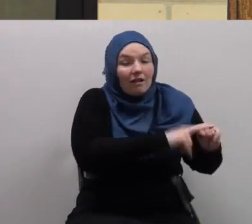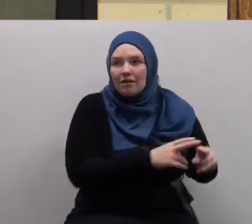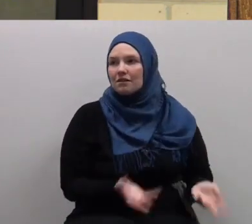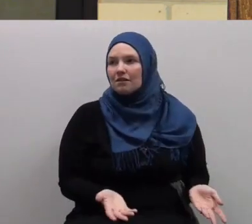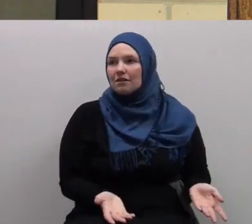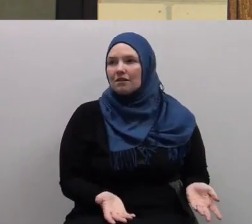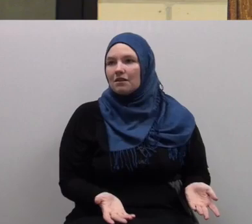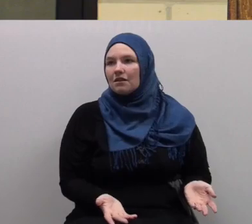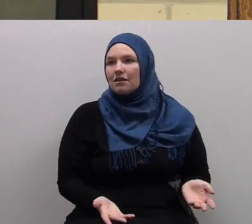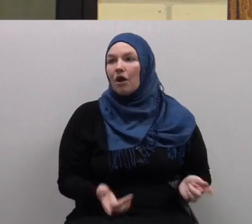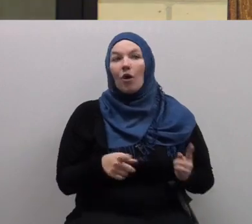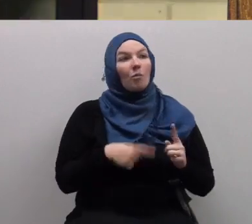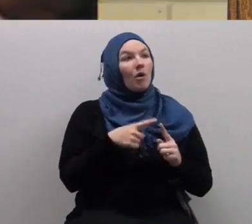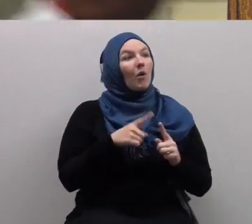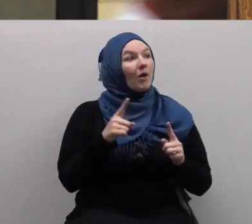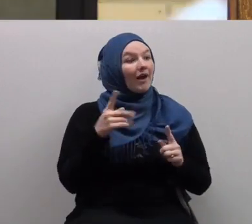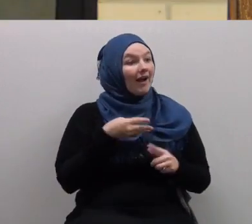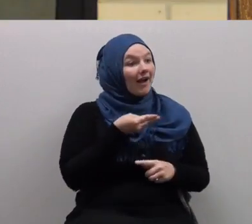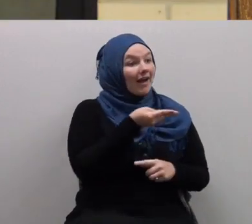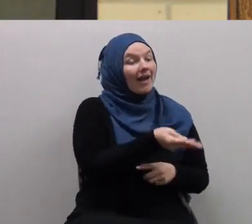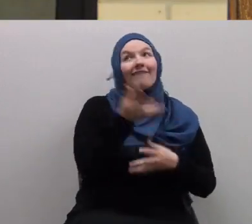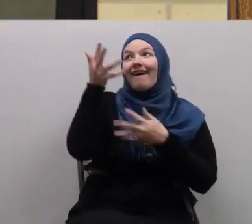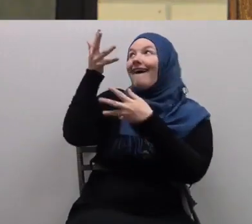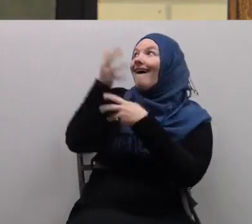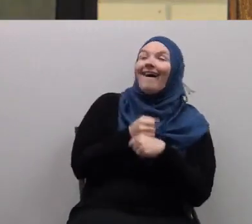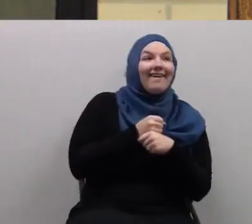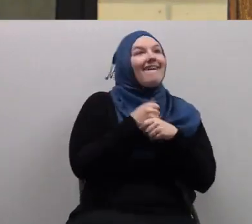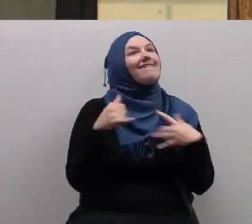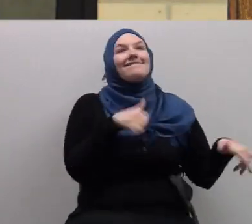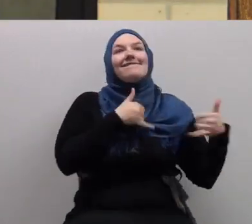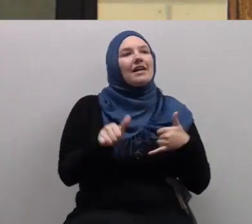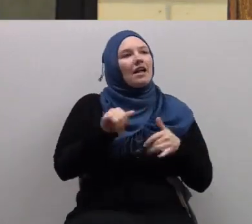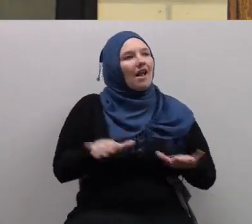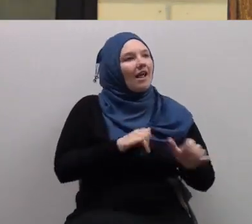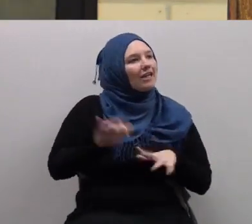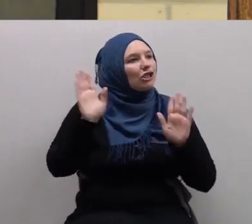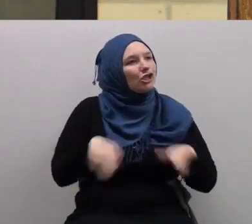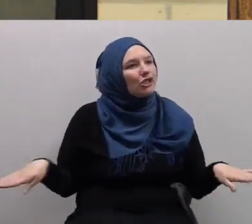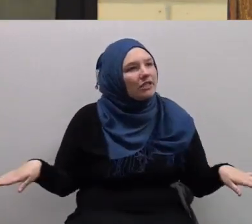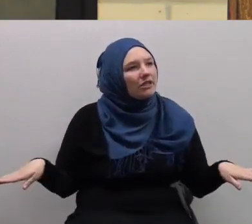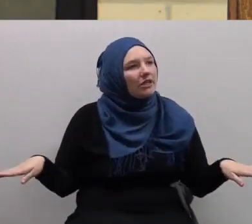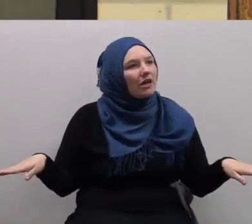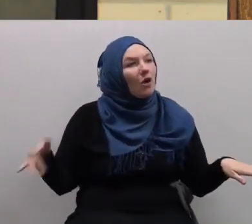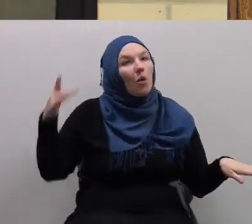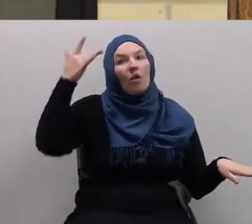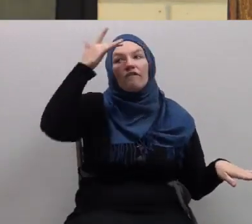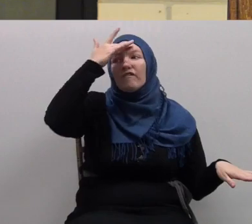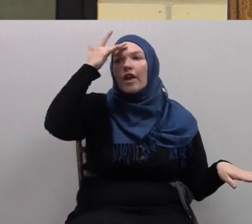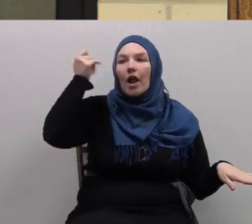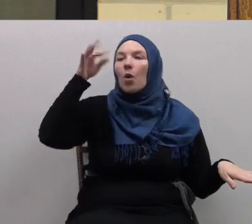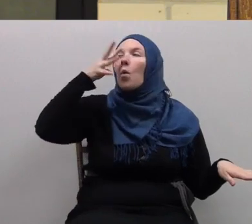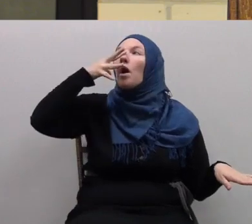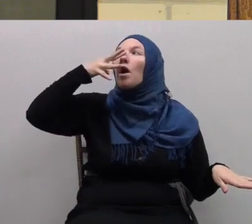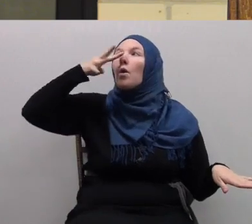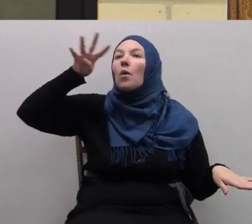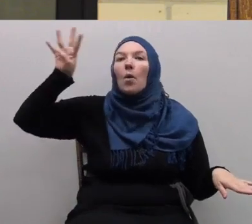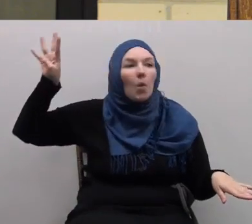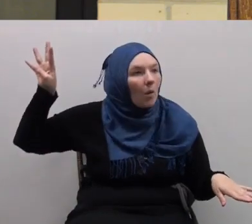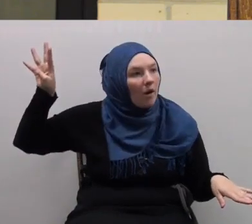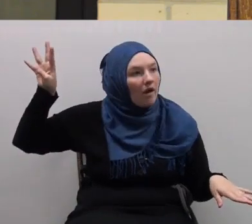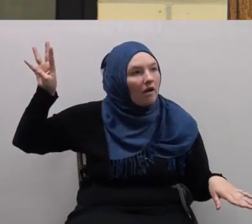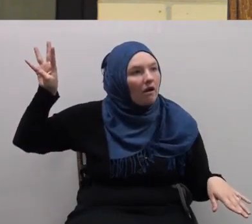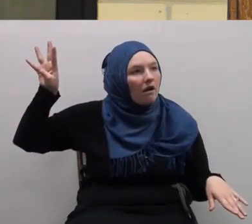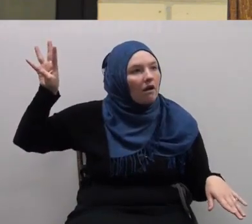So when we act like children, take what He gives, and forget or ignore or